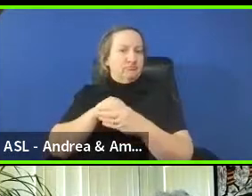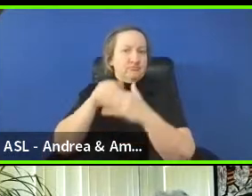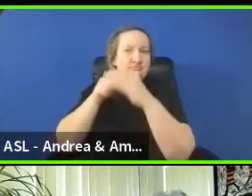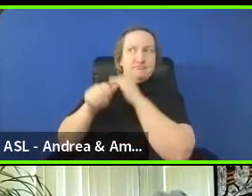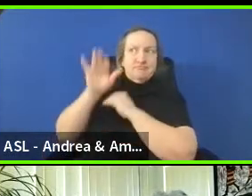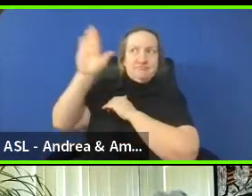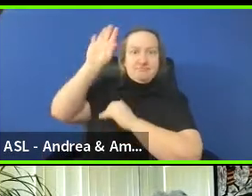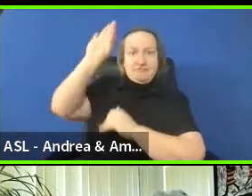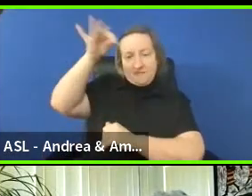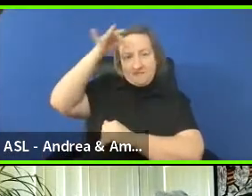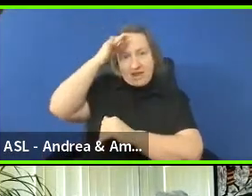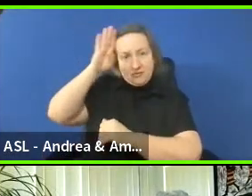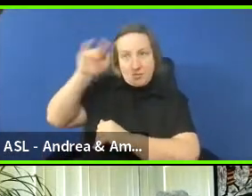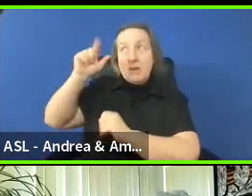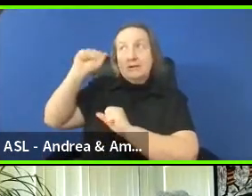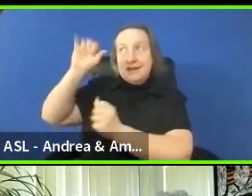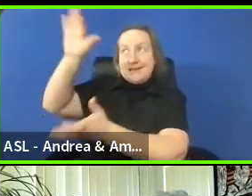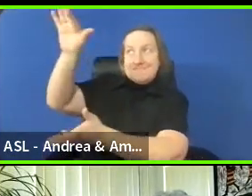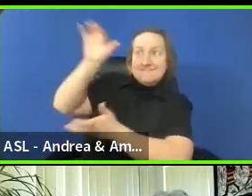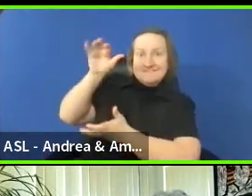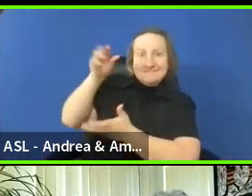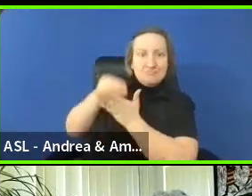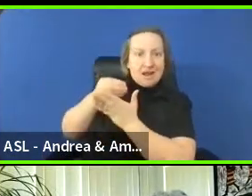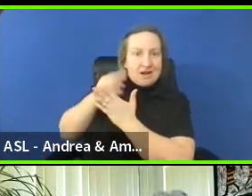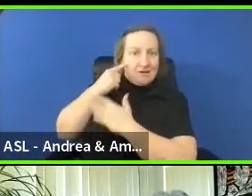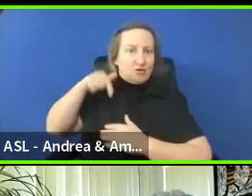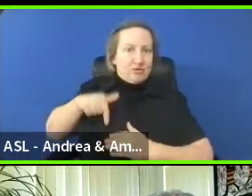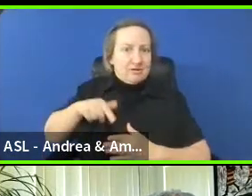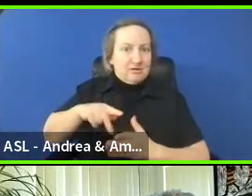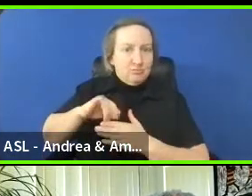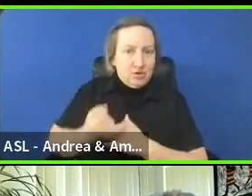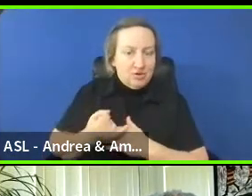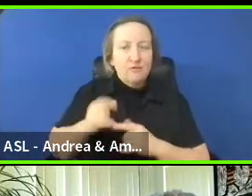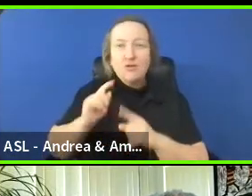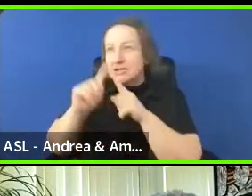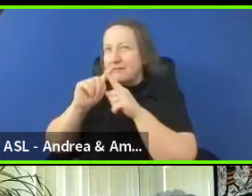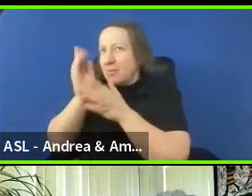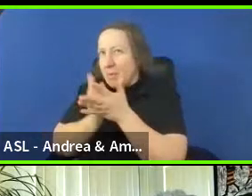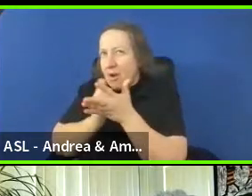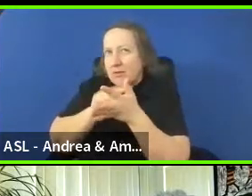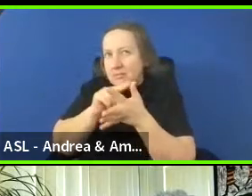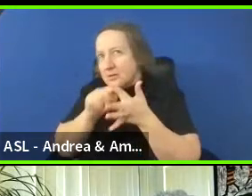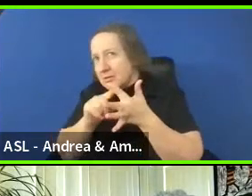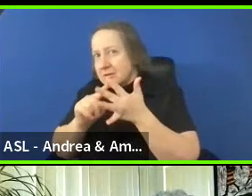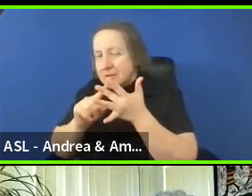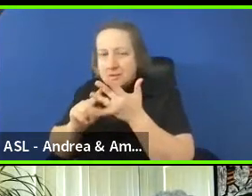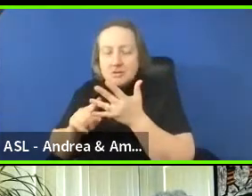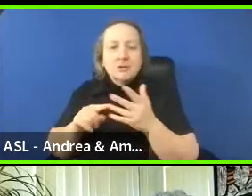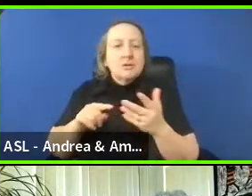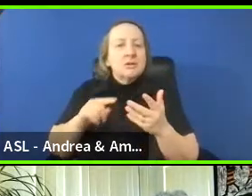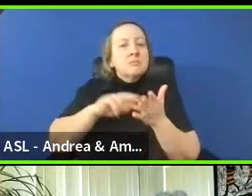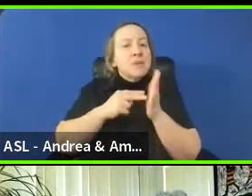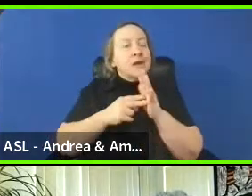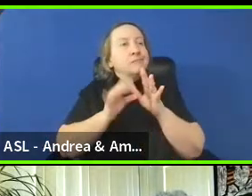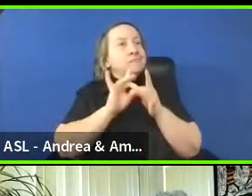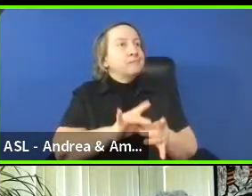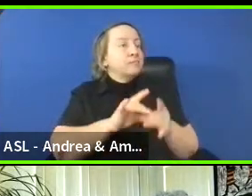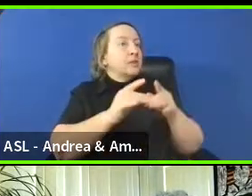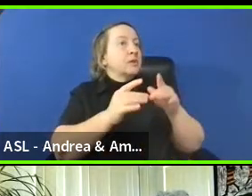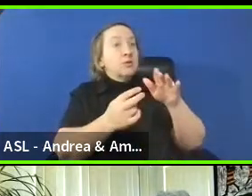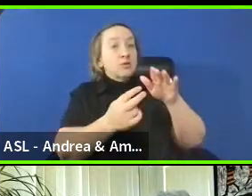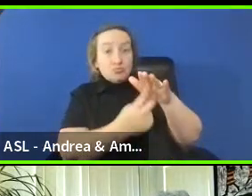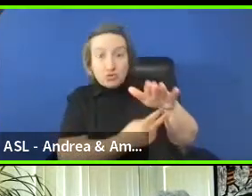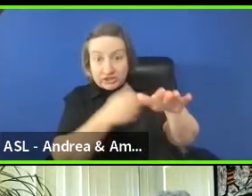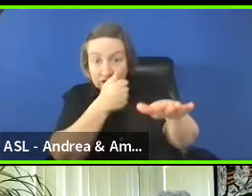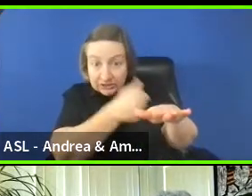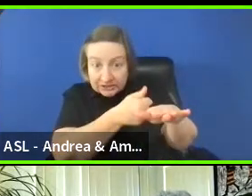federal bill for funding components of this project. And I say components relative to both the bridge, the highway, as well as